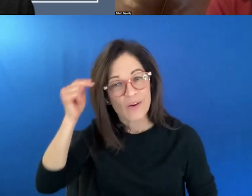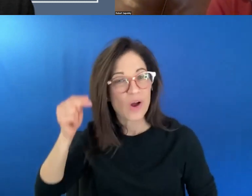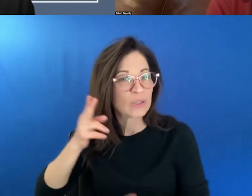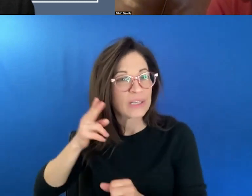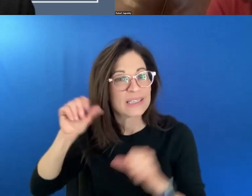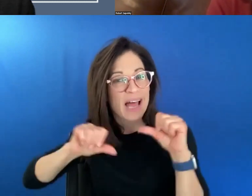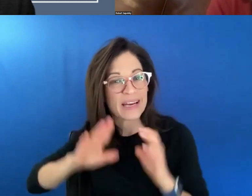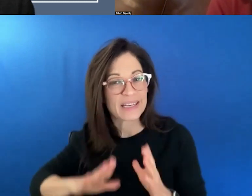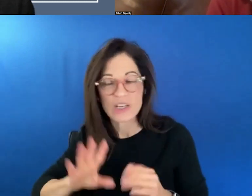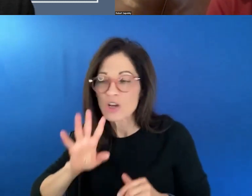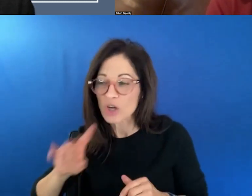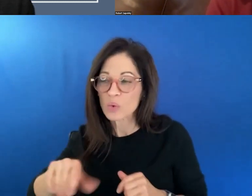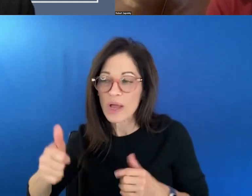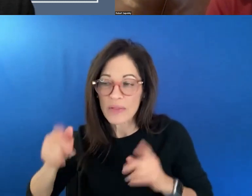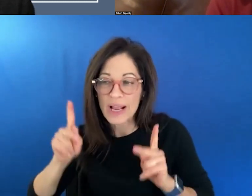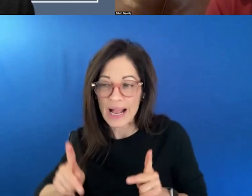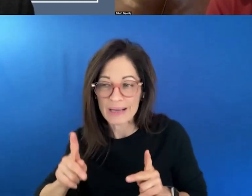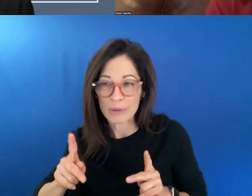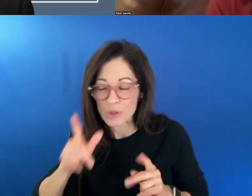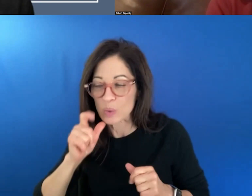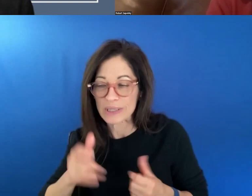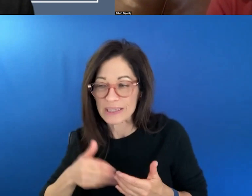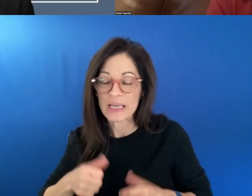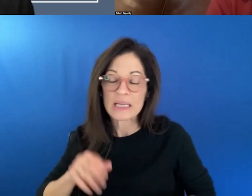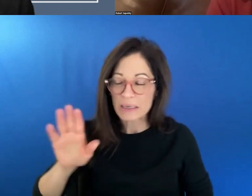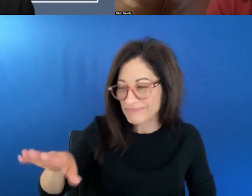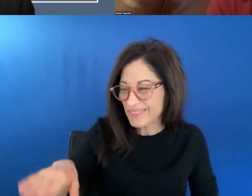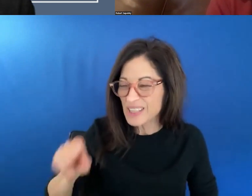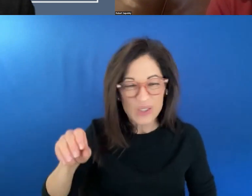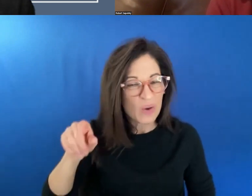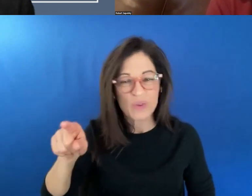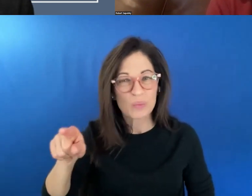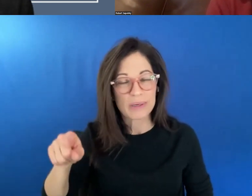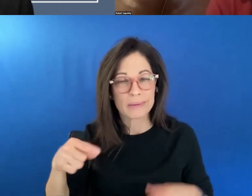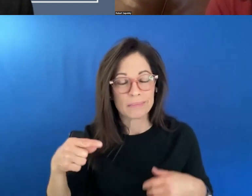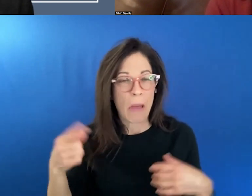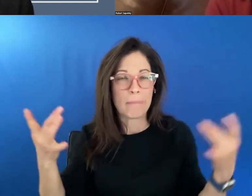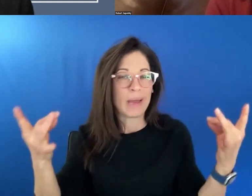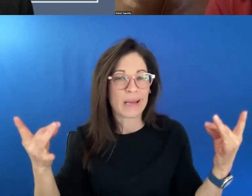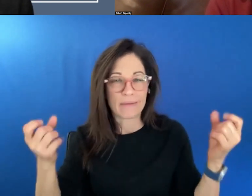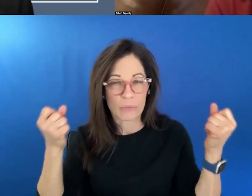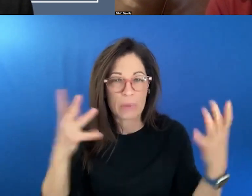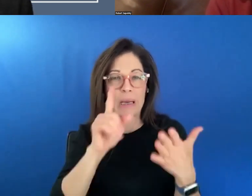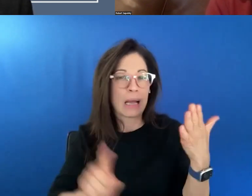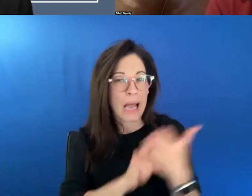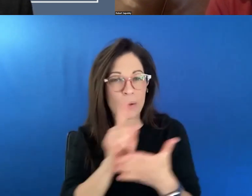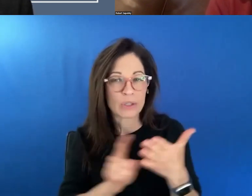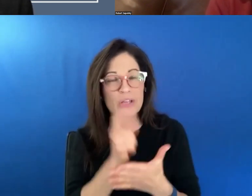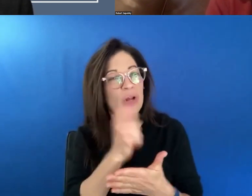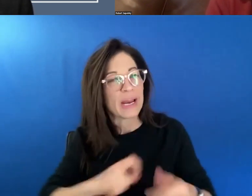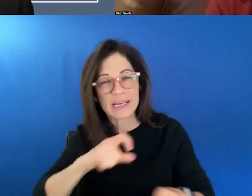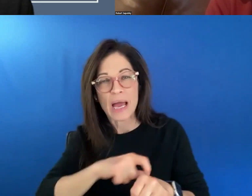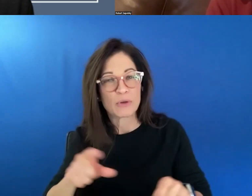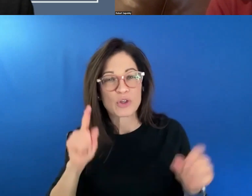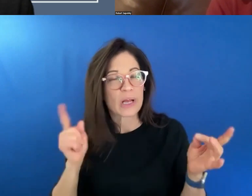saying, so, like, is there ever a time when you're meditating, you've just been meditating for God knows how many hours, and you just stop because